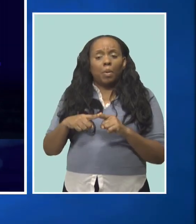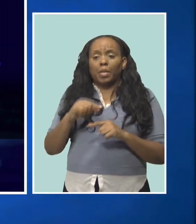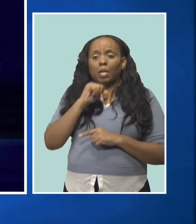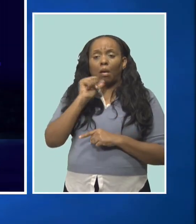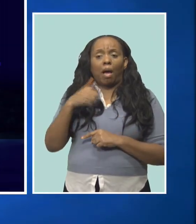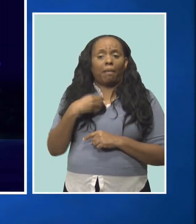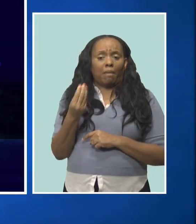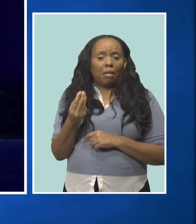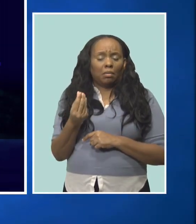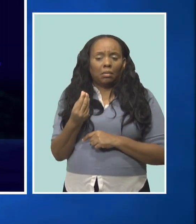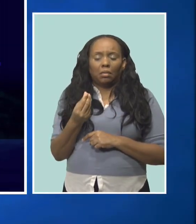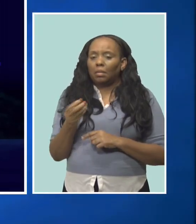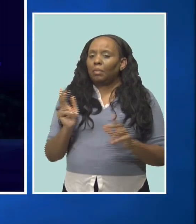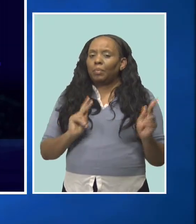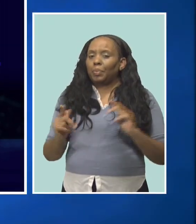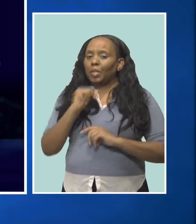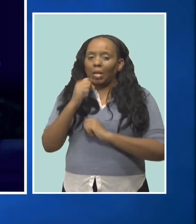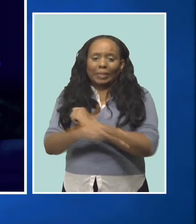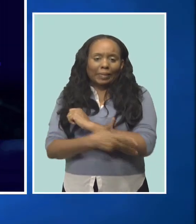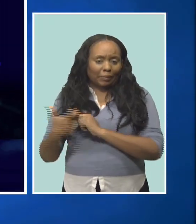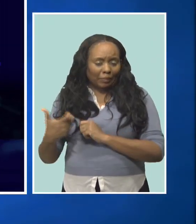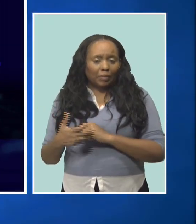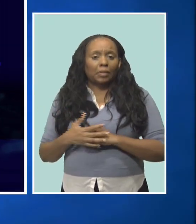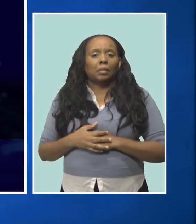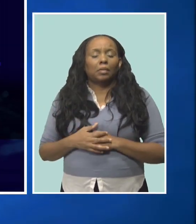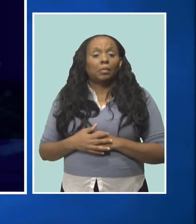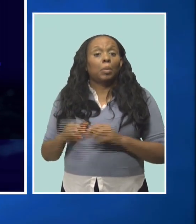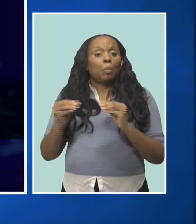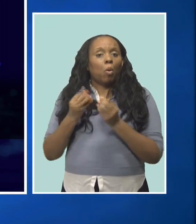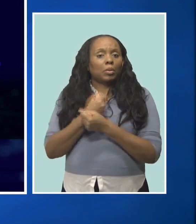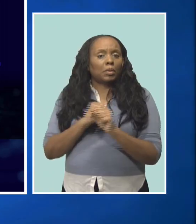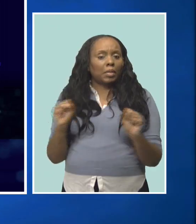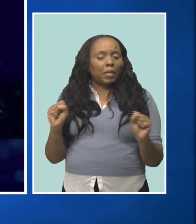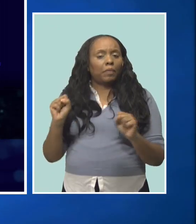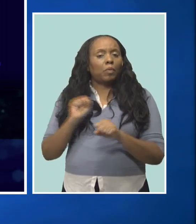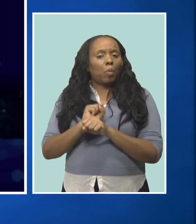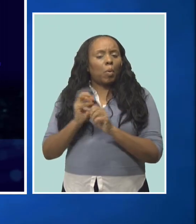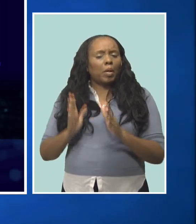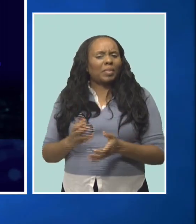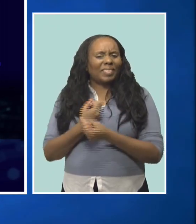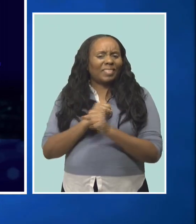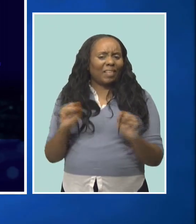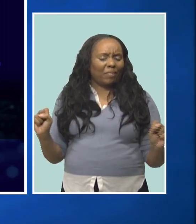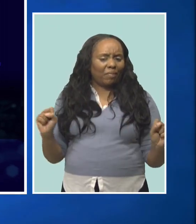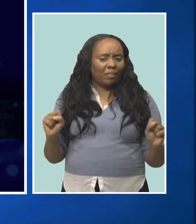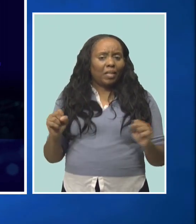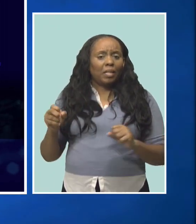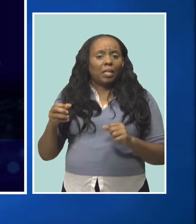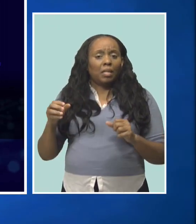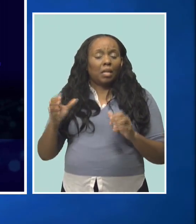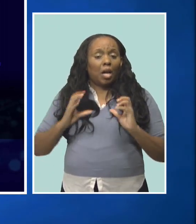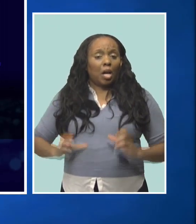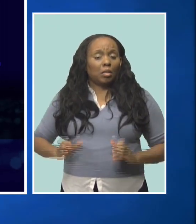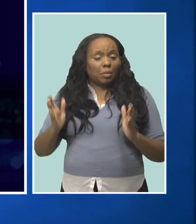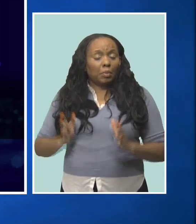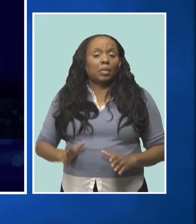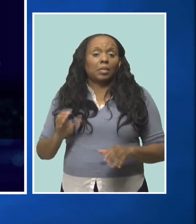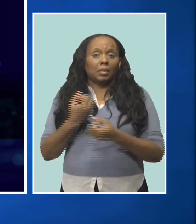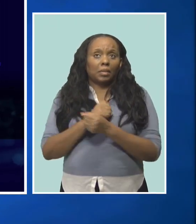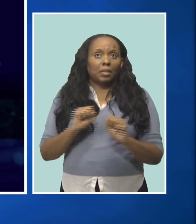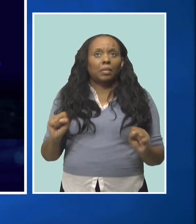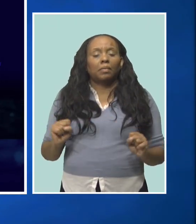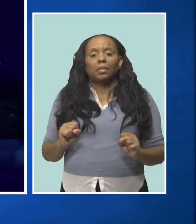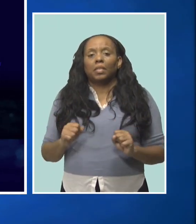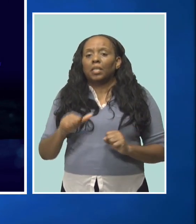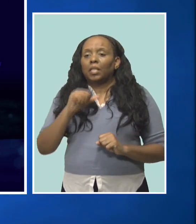cash off the vehicles to make it safer for our workers, and so that they could also think about working a little later